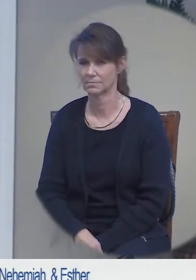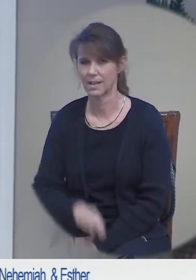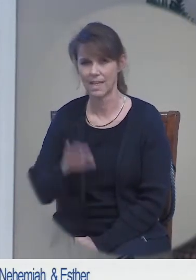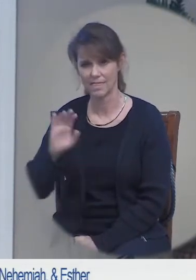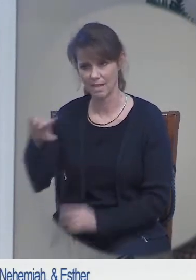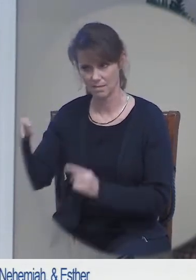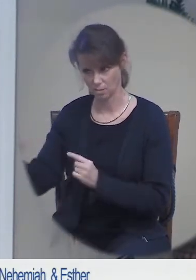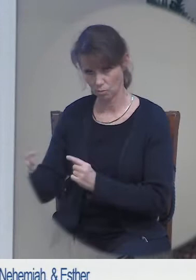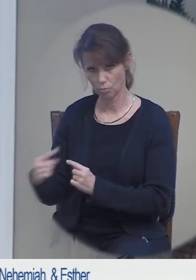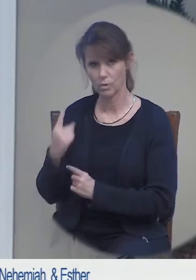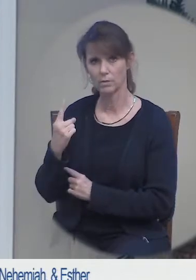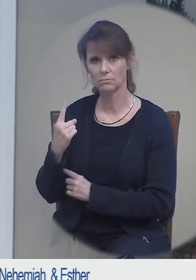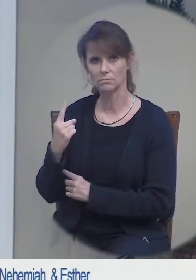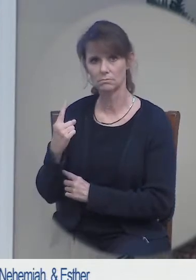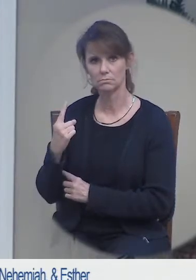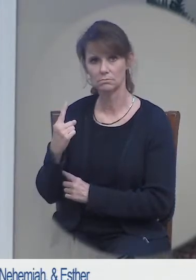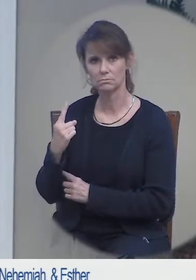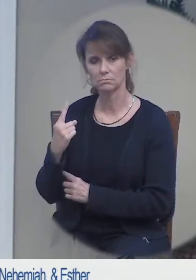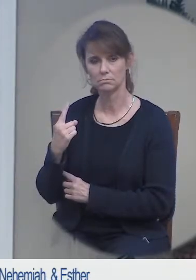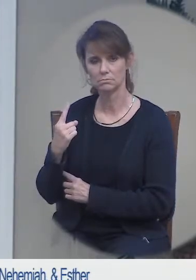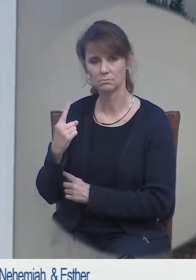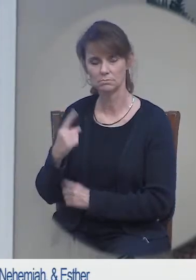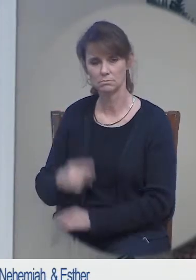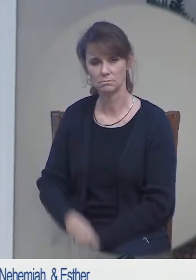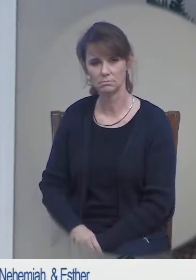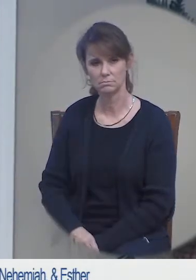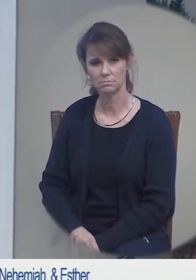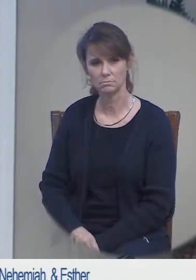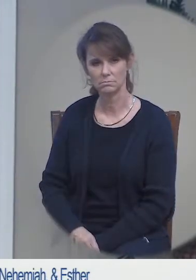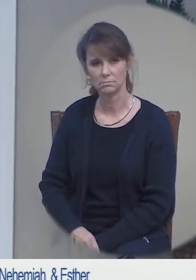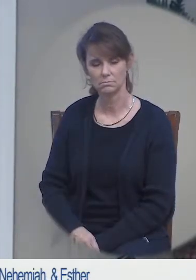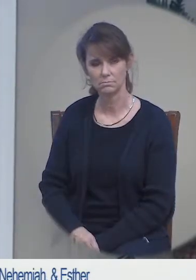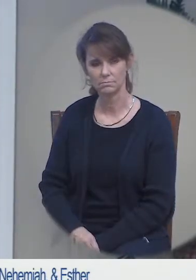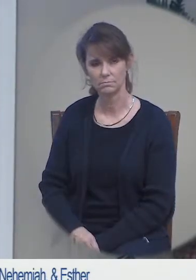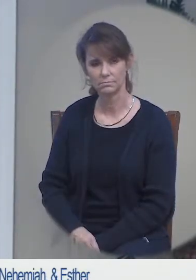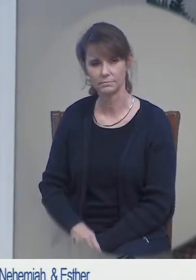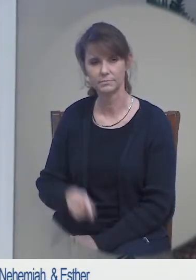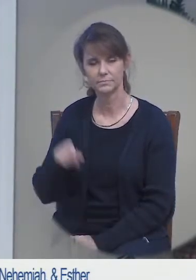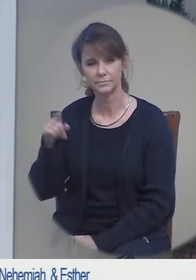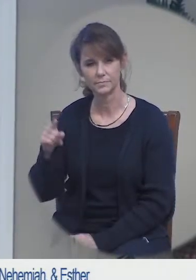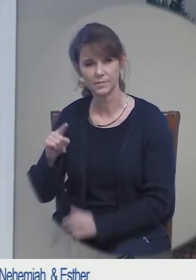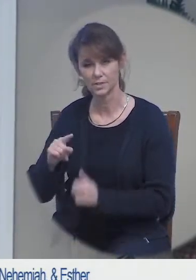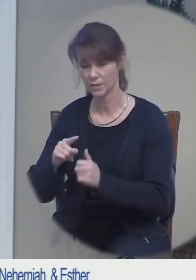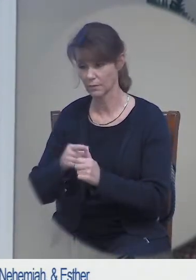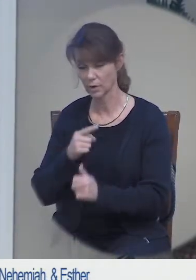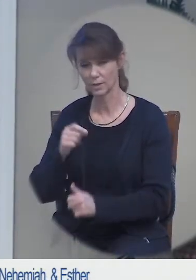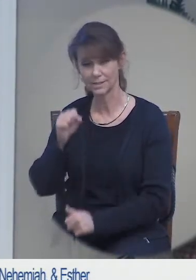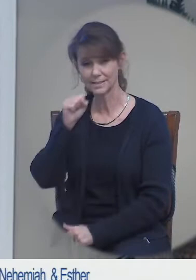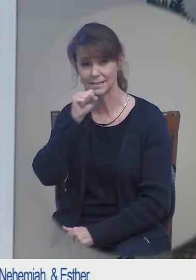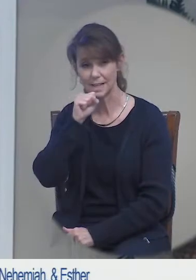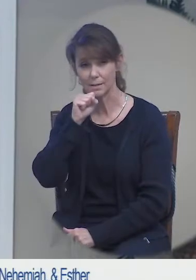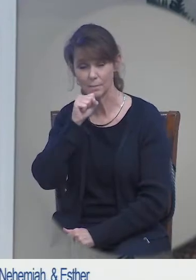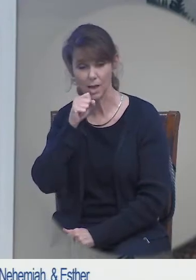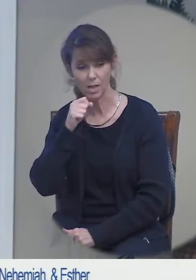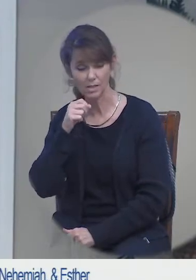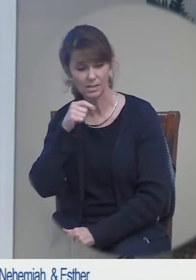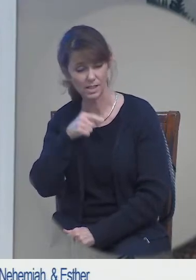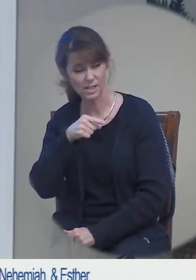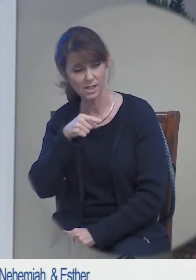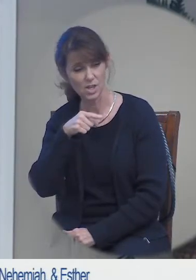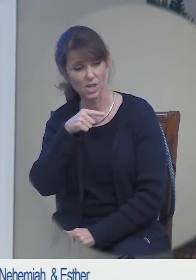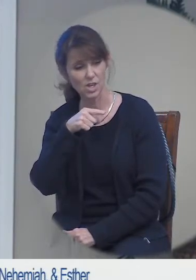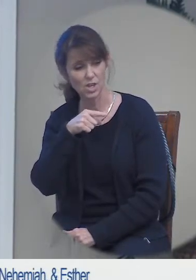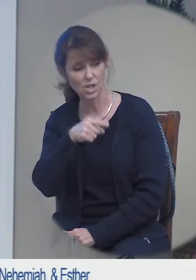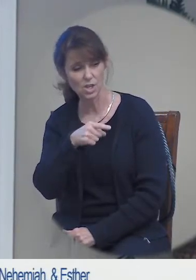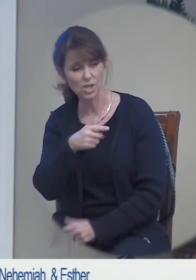this is, because it works on so many different levels. So first of all, he makes these charges. And I tell you,